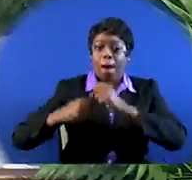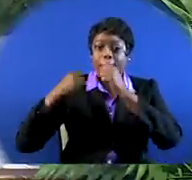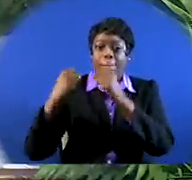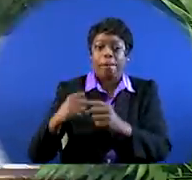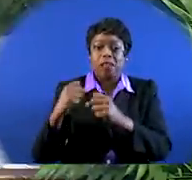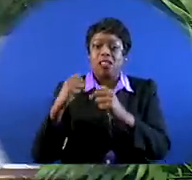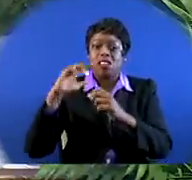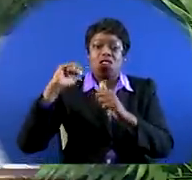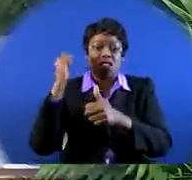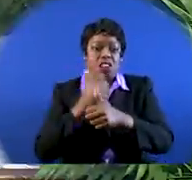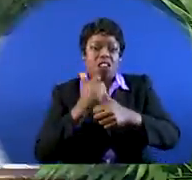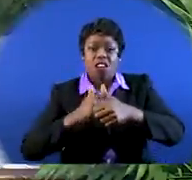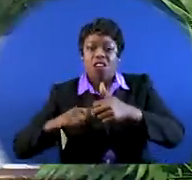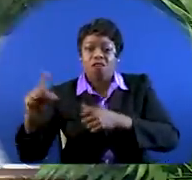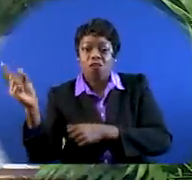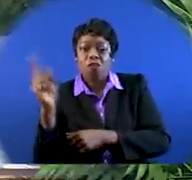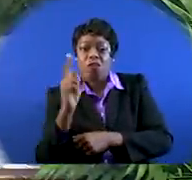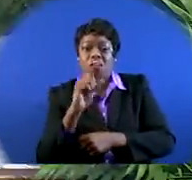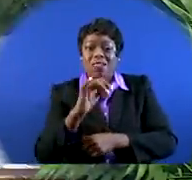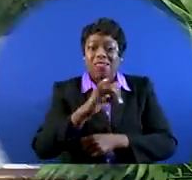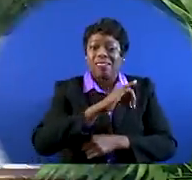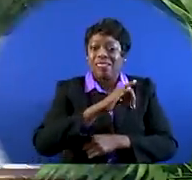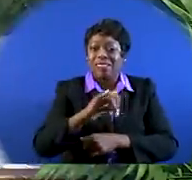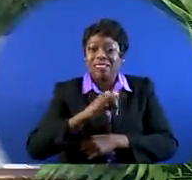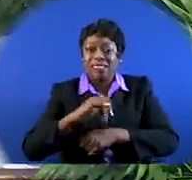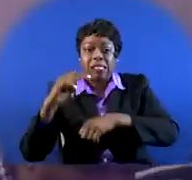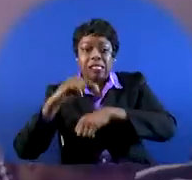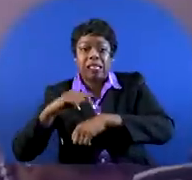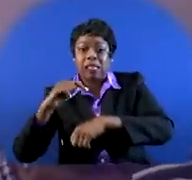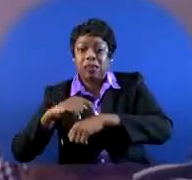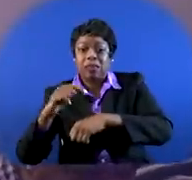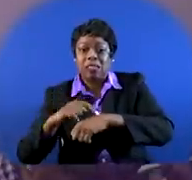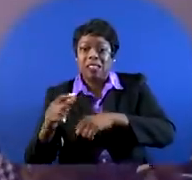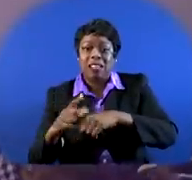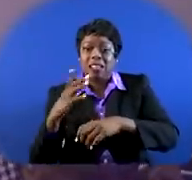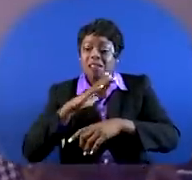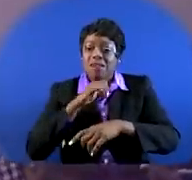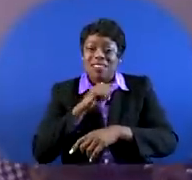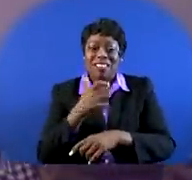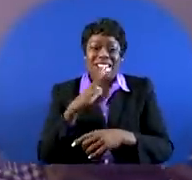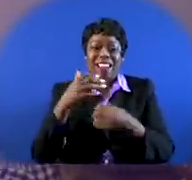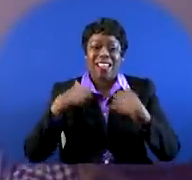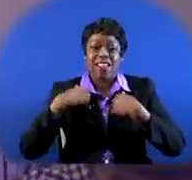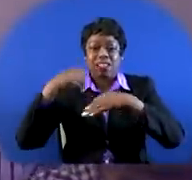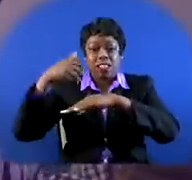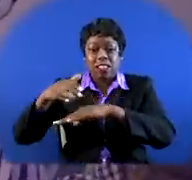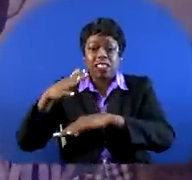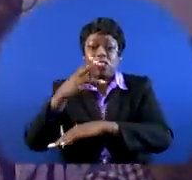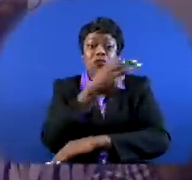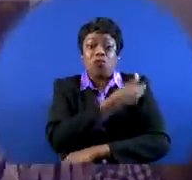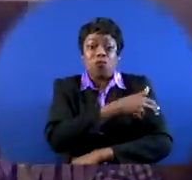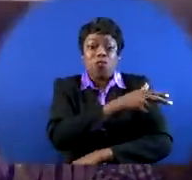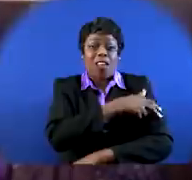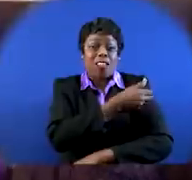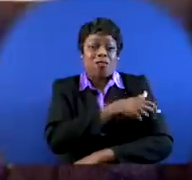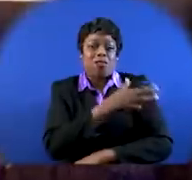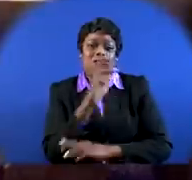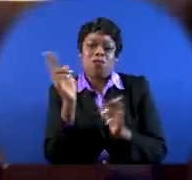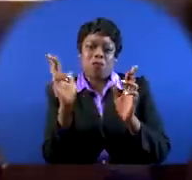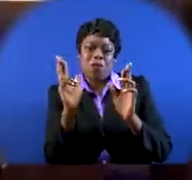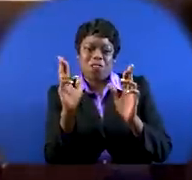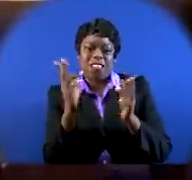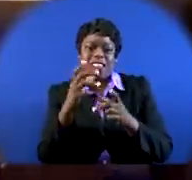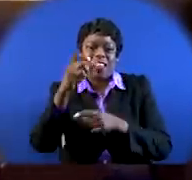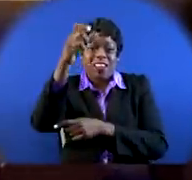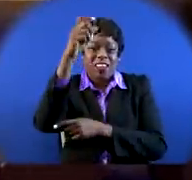are omnipresent. You are everywhere at the same time. And God, we don't have to send you to the hospital. You are there. Jehovah